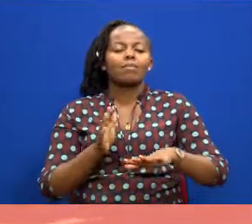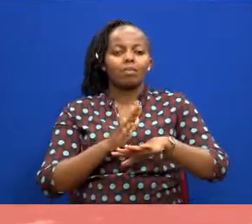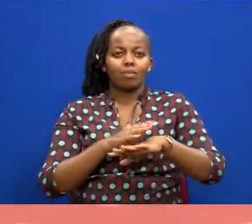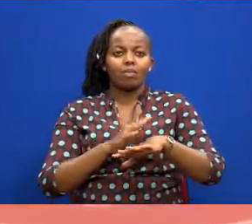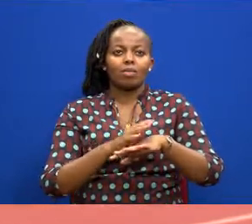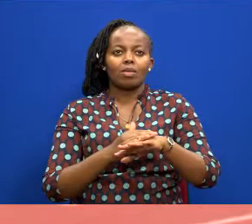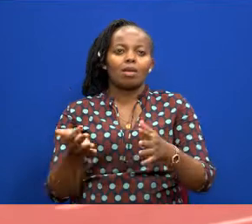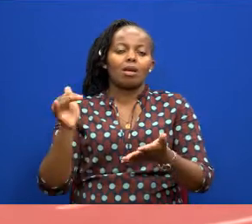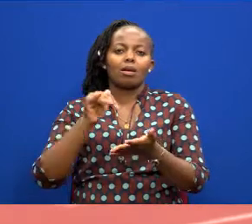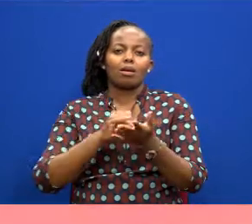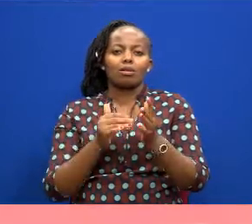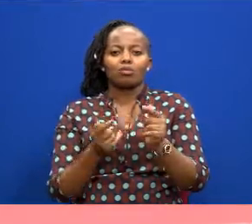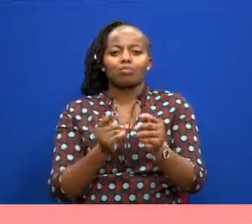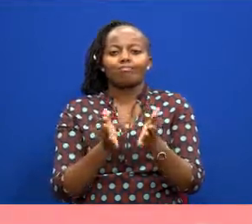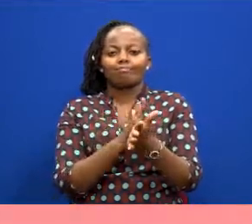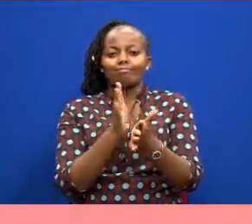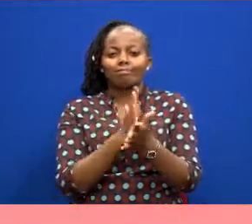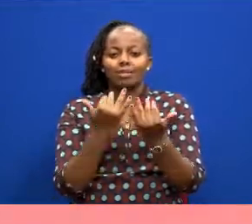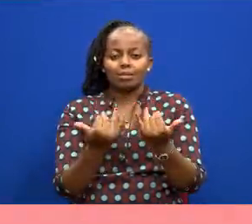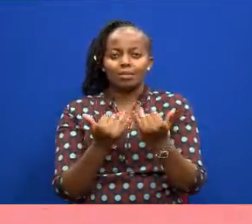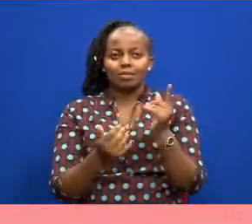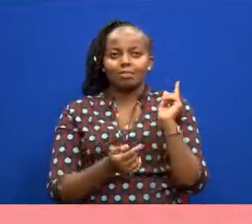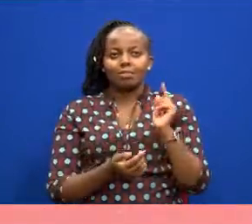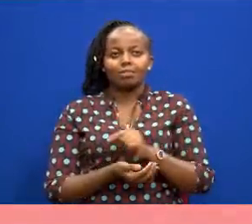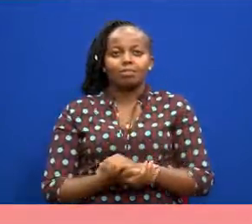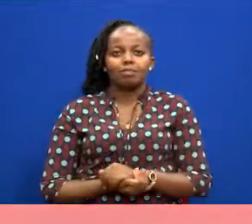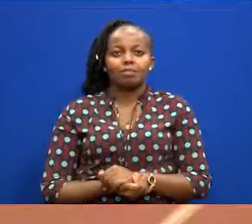Brilliant. Let's try and increase on the pace a bit. Let's go.